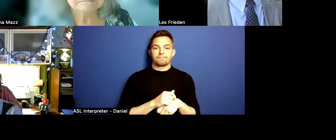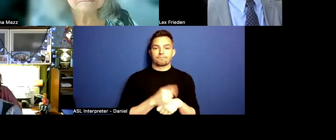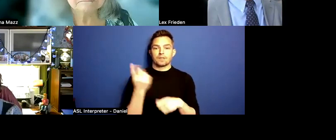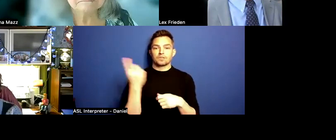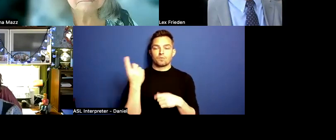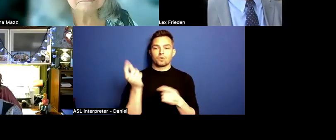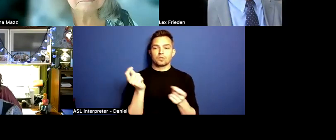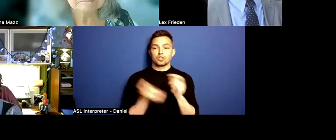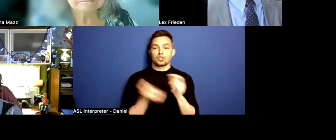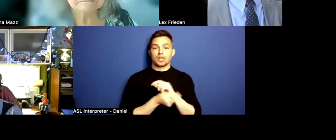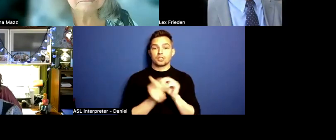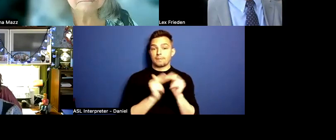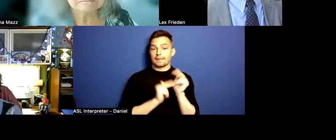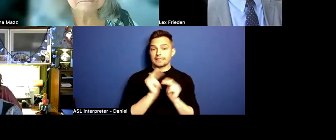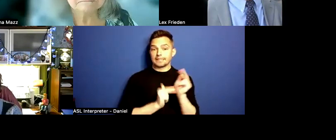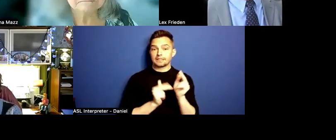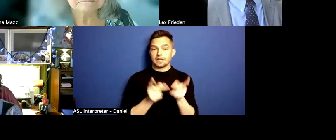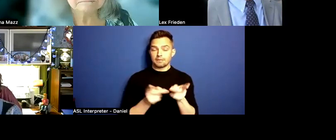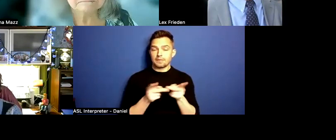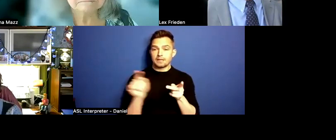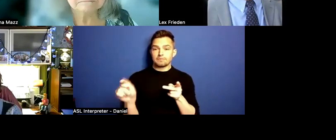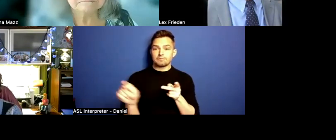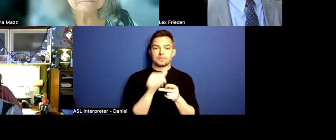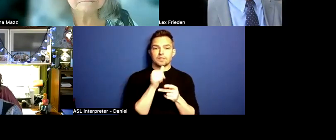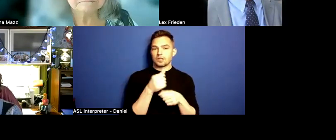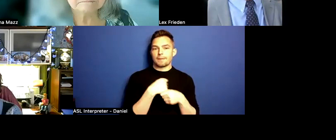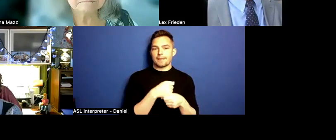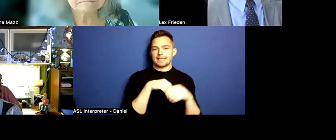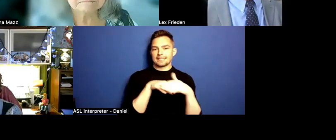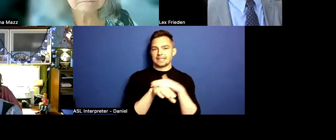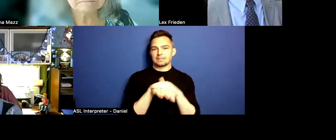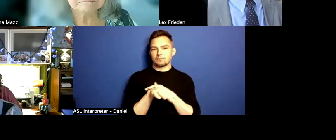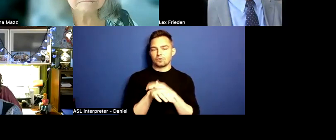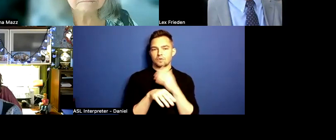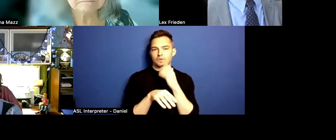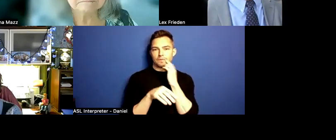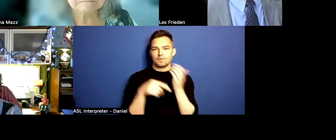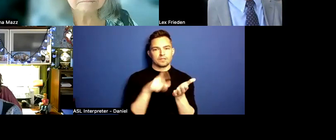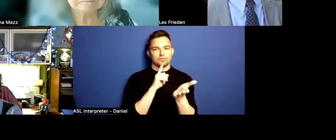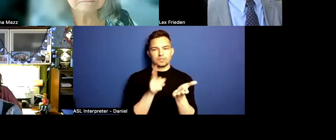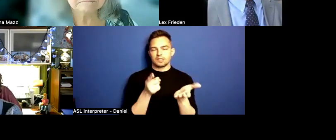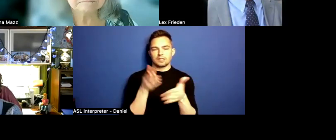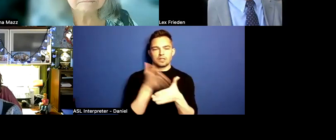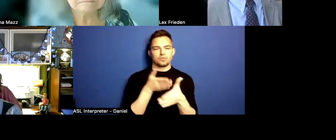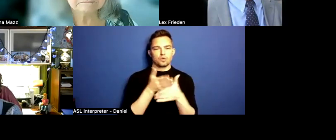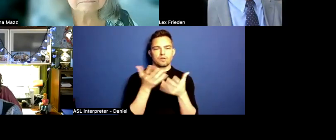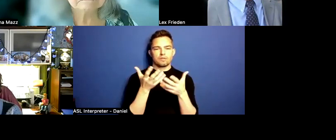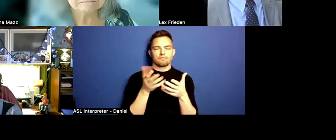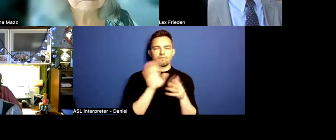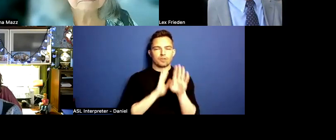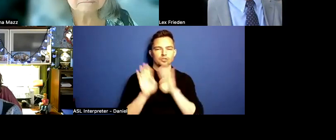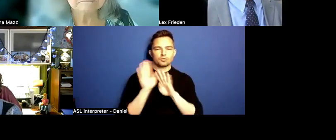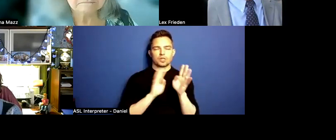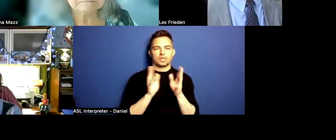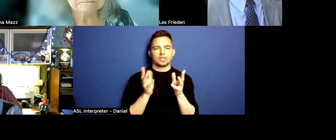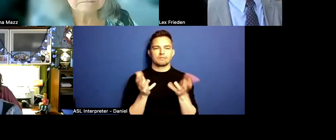changes a building or a facility, that it's not made accessible. This is really annoying and frustrating. And